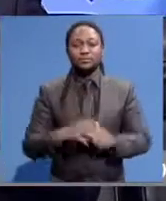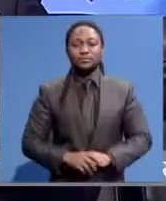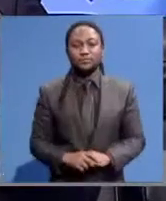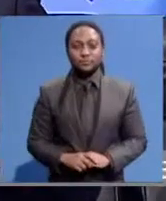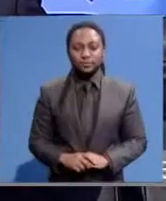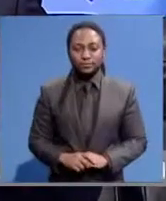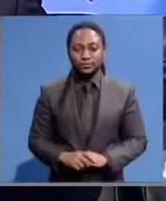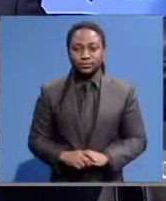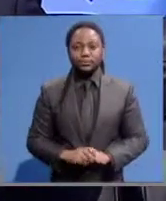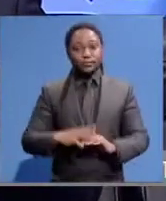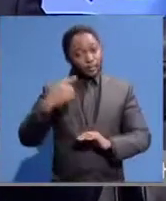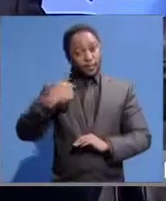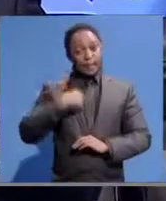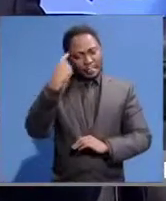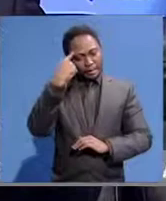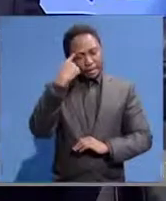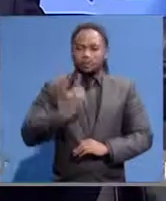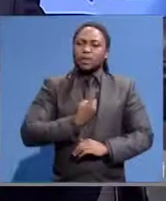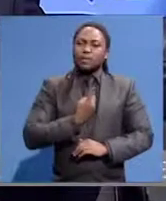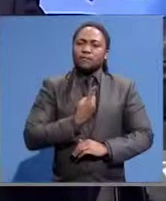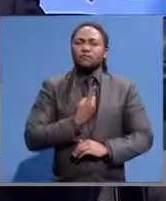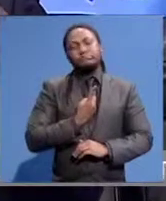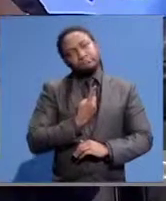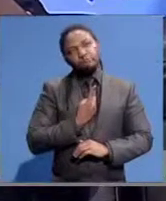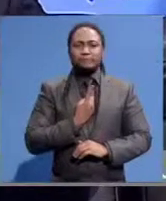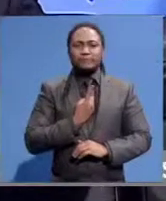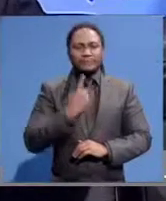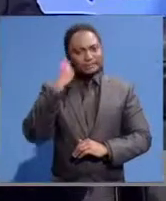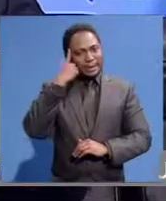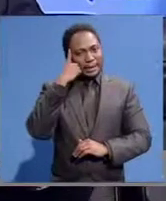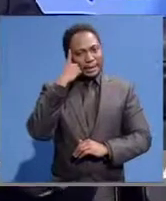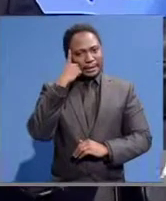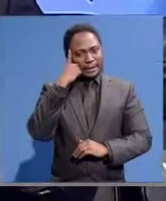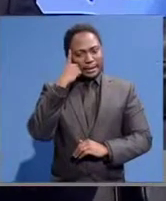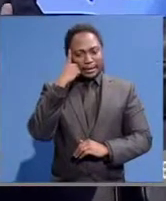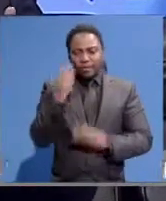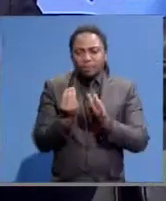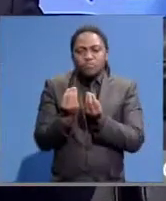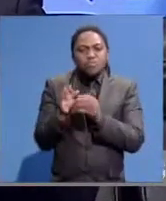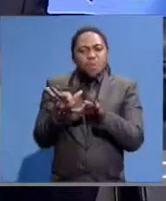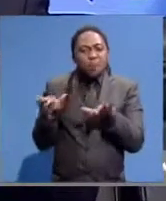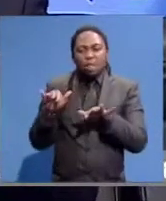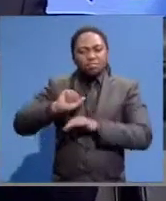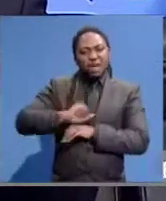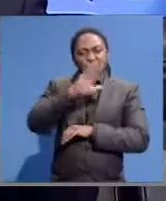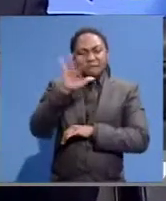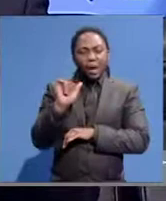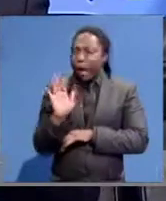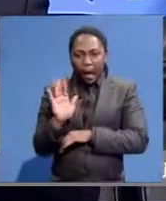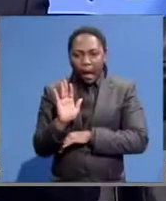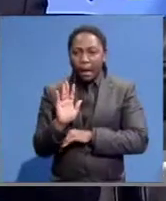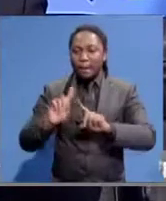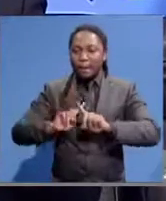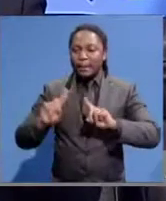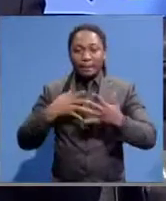is looking at ourselves and not just as small people in South Africa. And I just want us, I feel like we need,